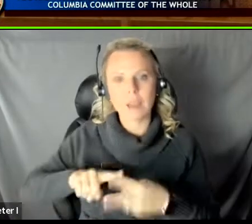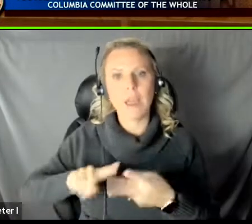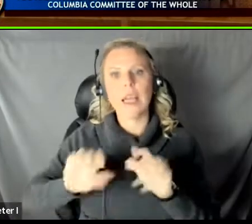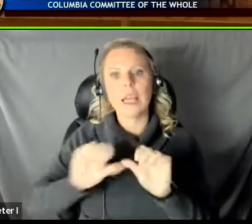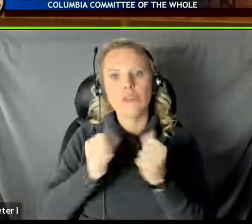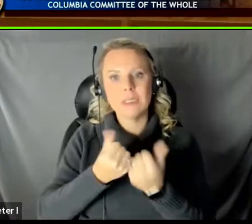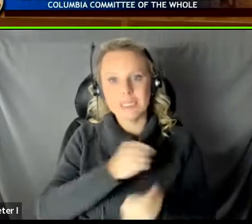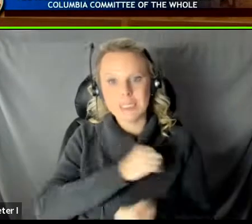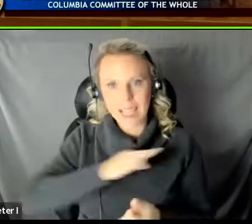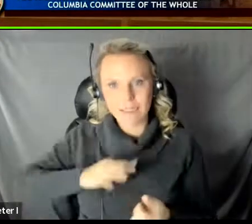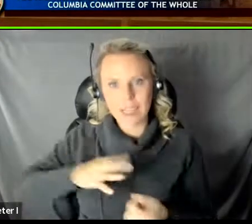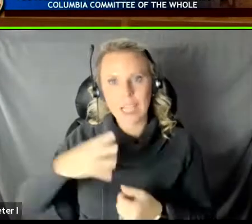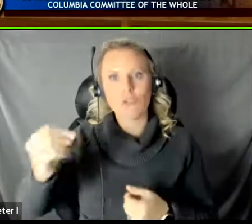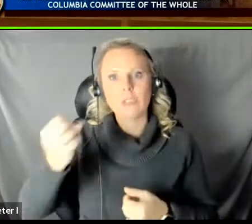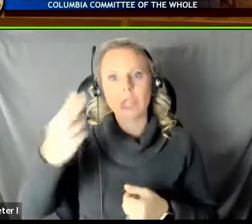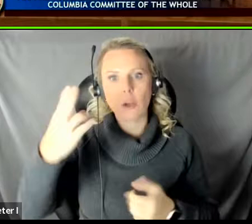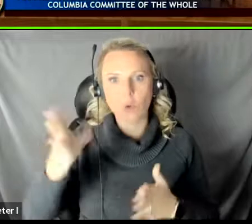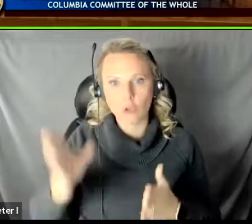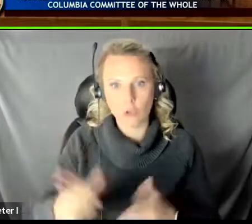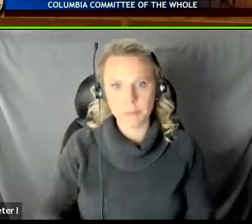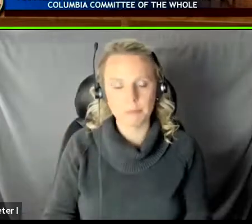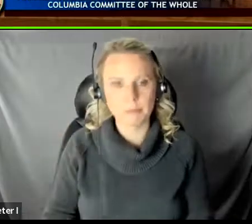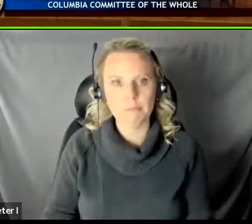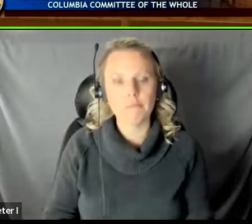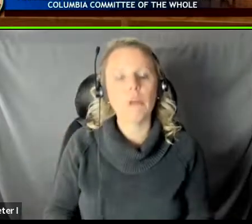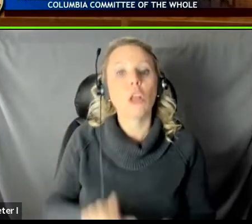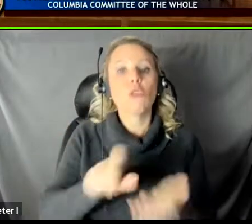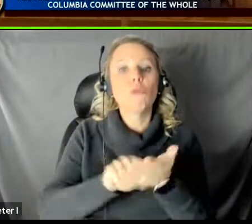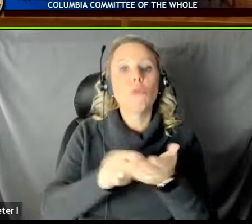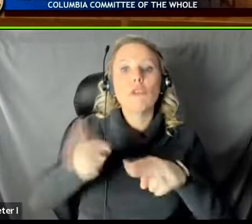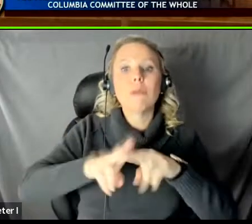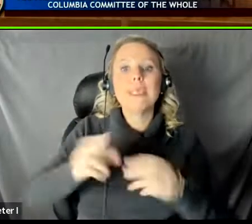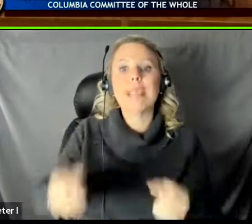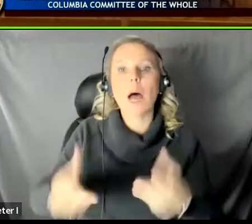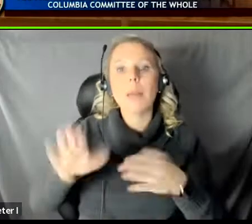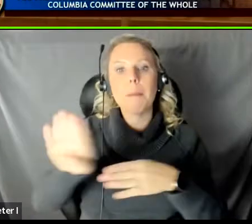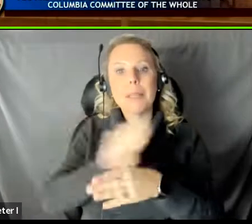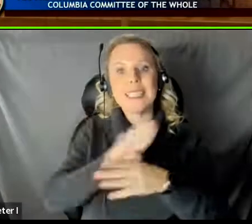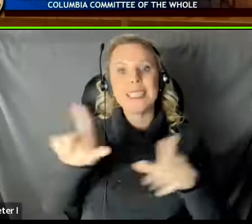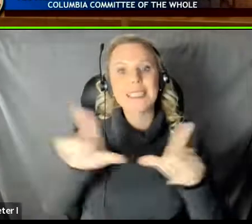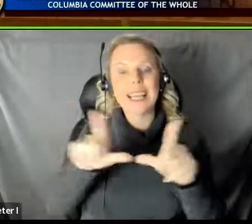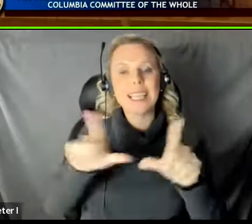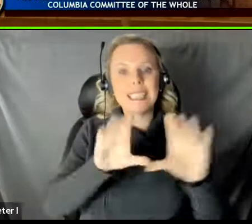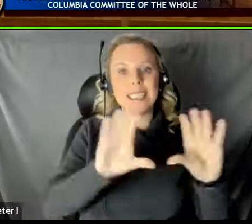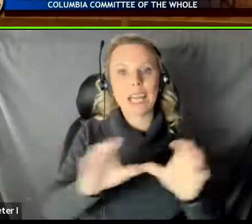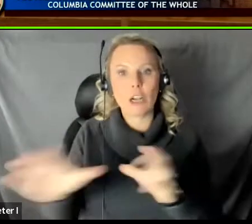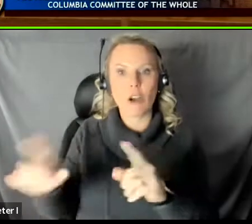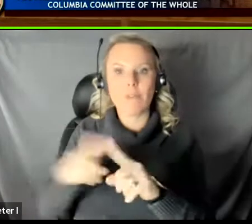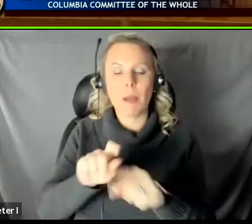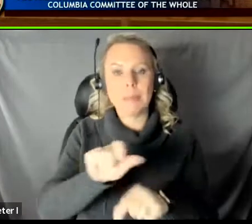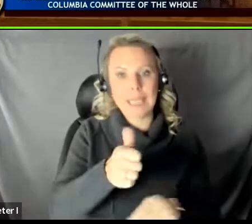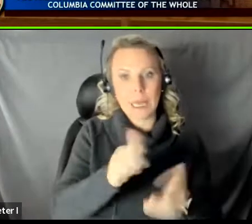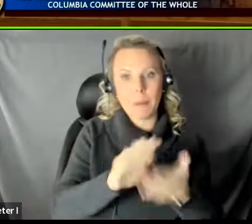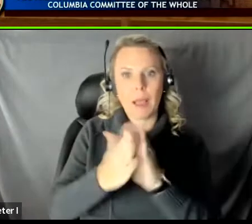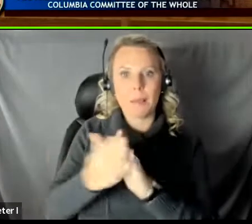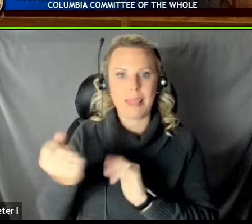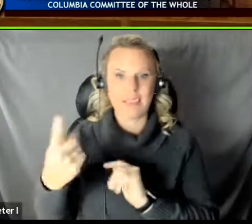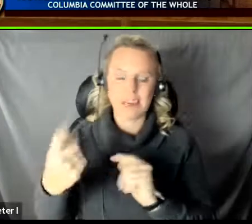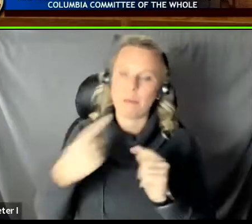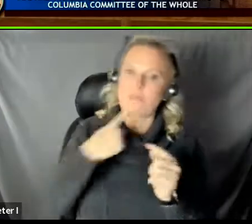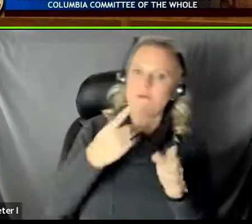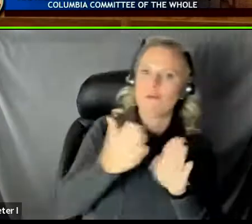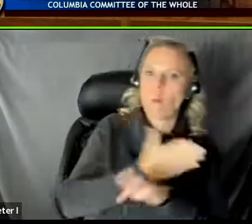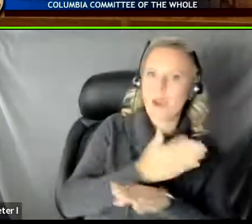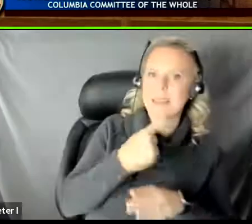external stakeholders. The print increases the number of business license categories from 10 to 11. So earlier I said